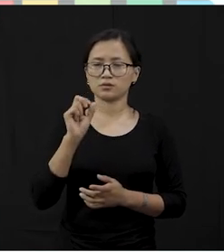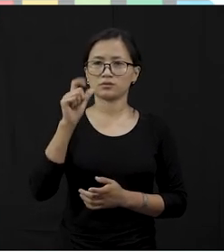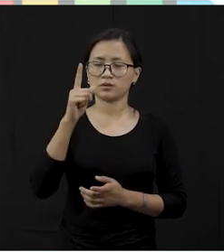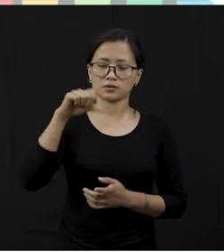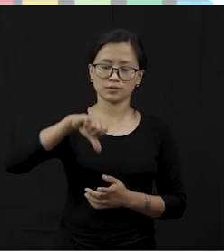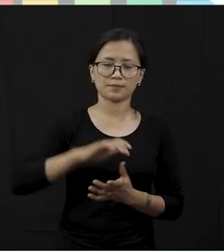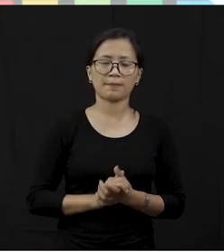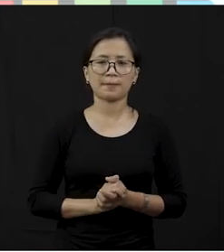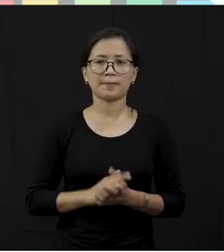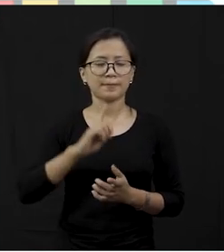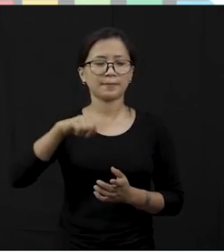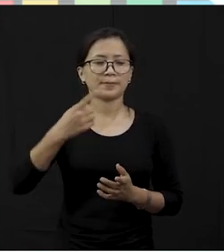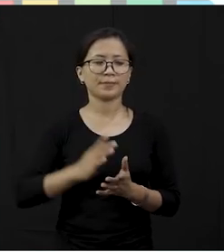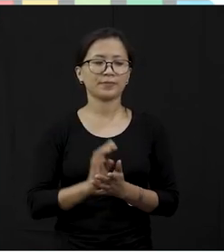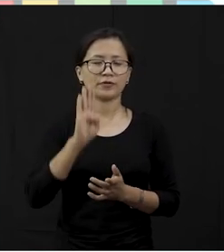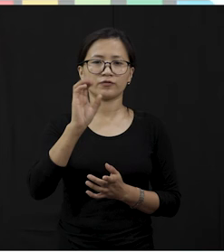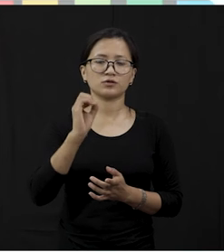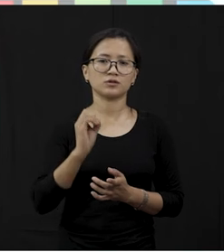40,819. Next,